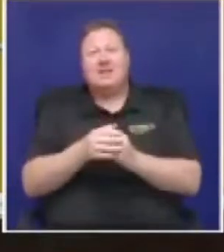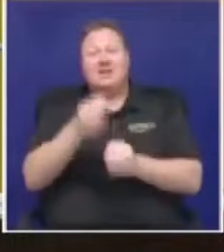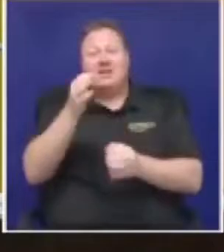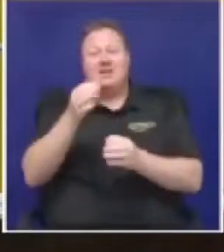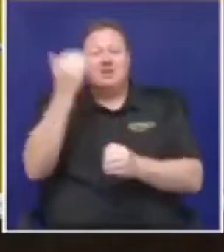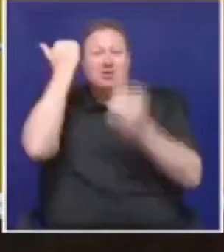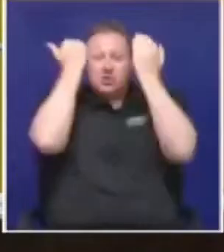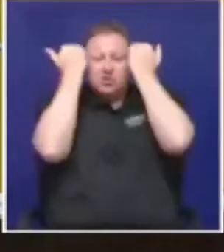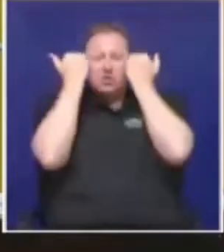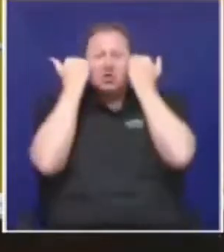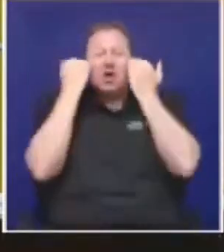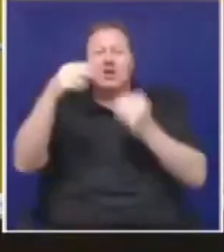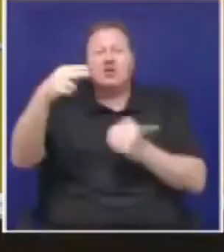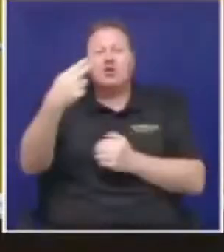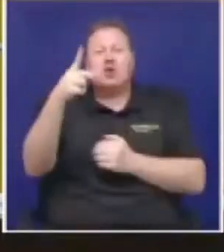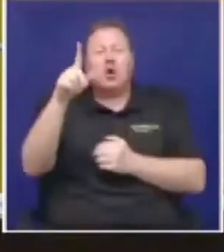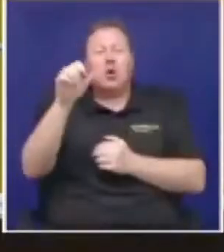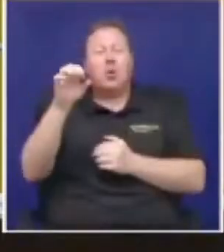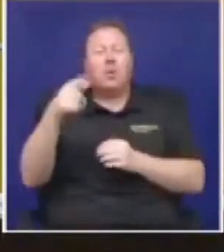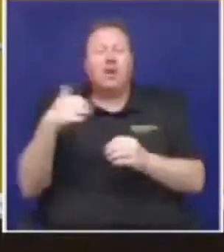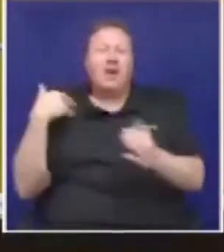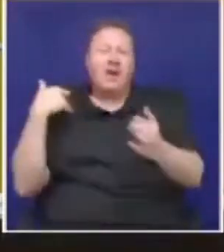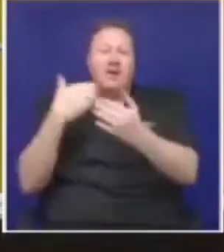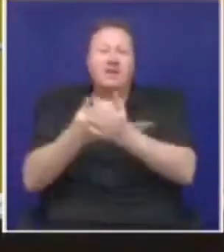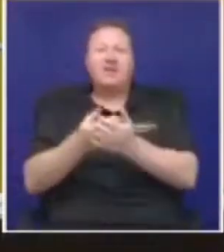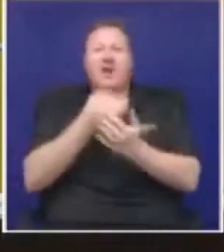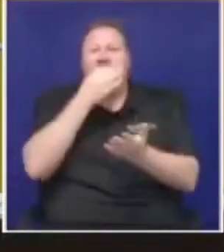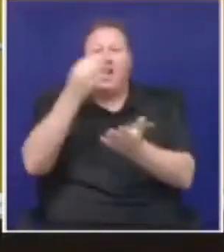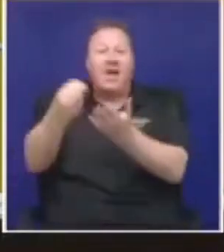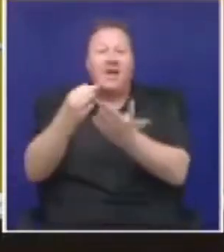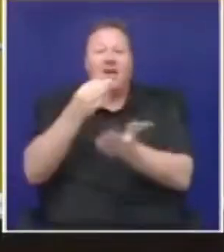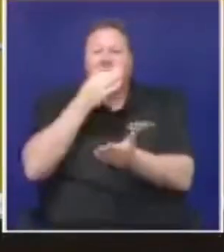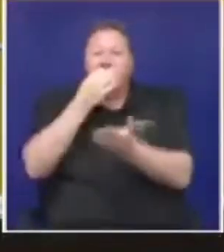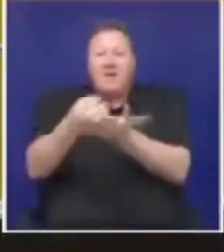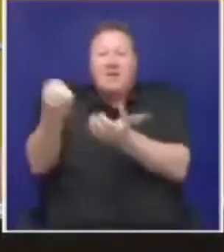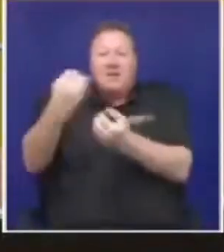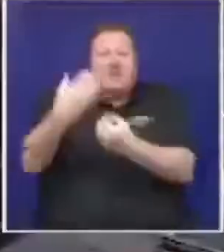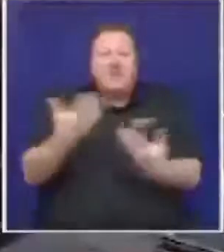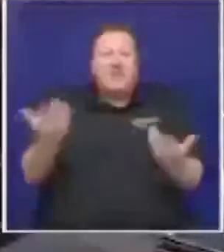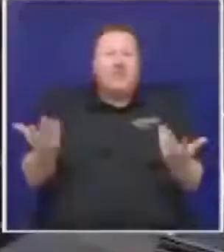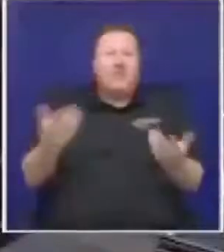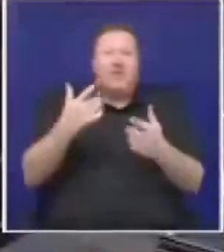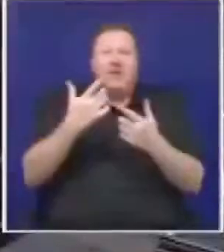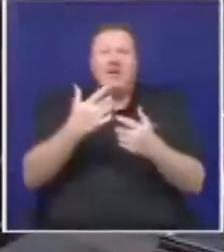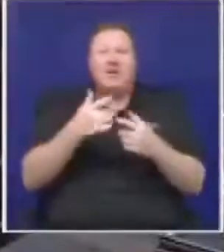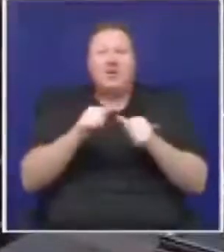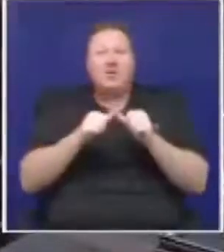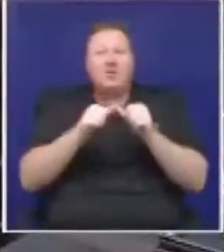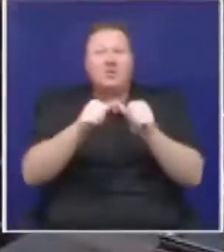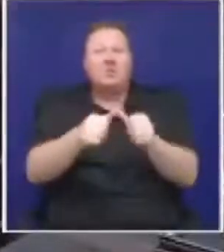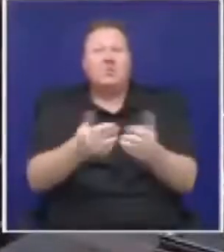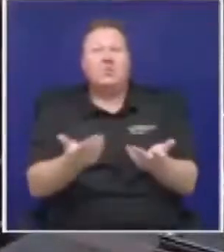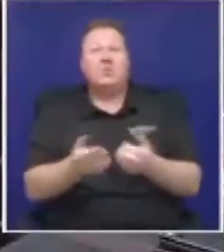Stopper until advised. So let's continue.